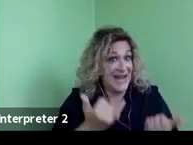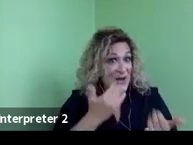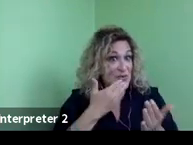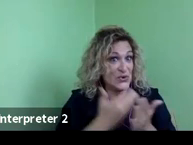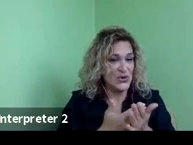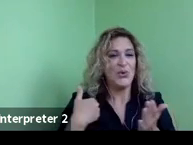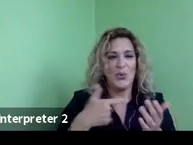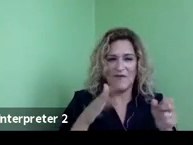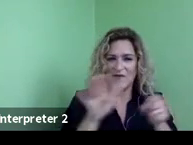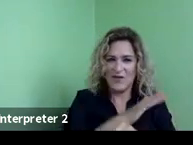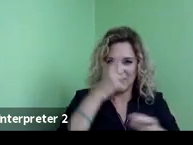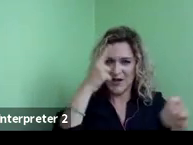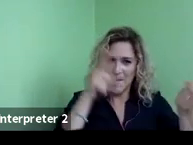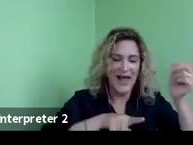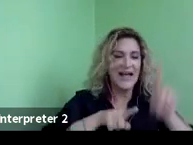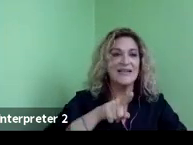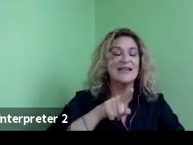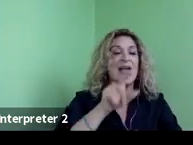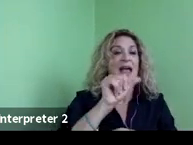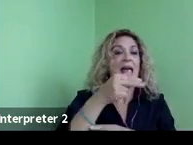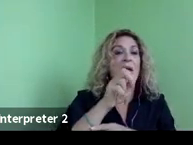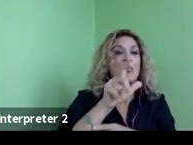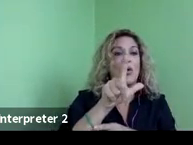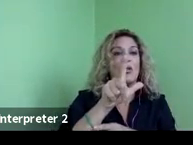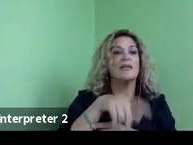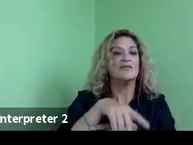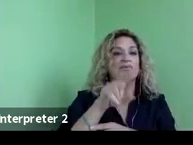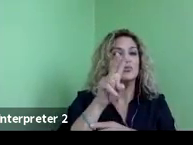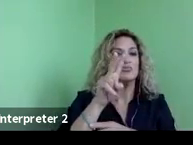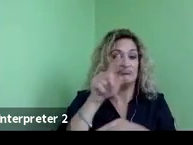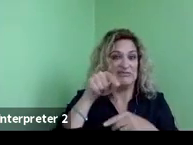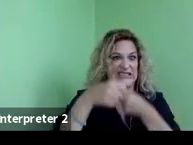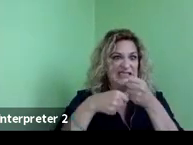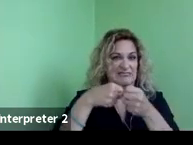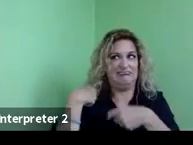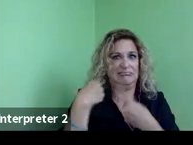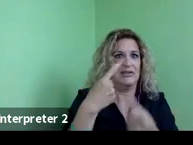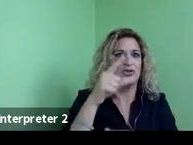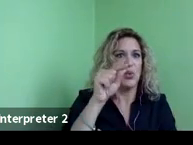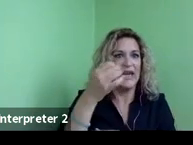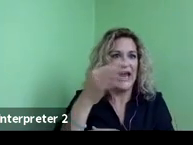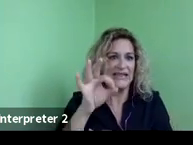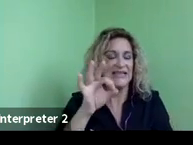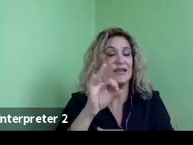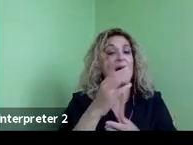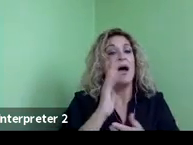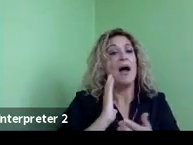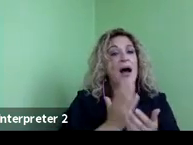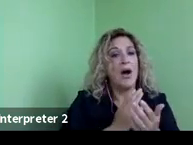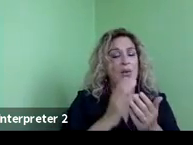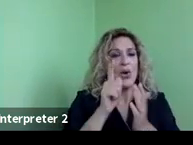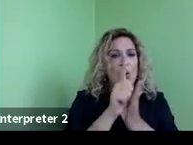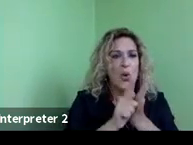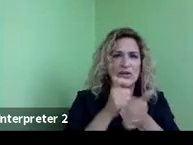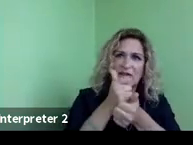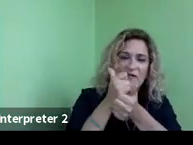this is not news to you. These long-awaited changes to laws really helped us eliminate, you know, a mechanism